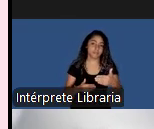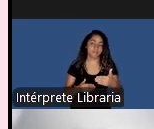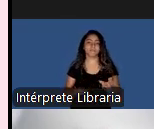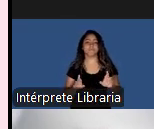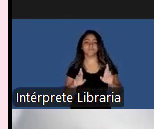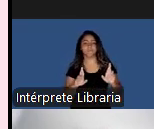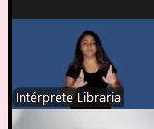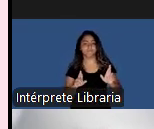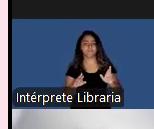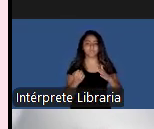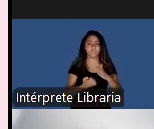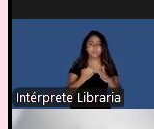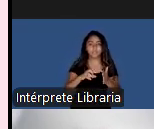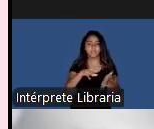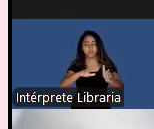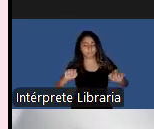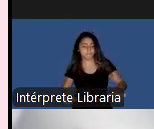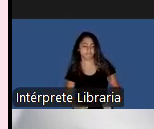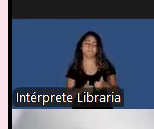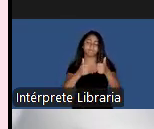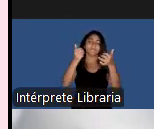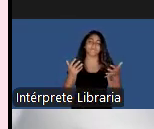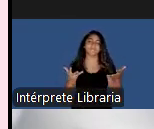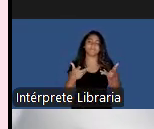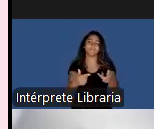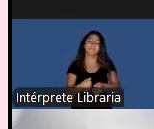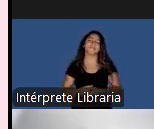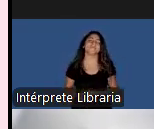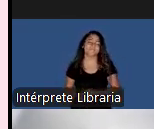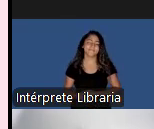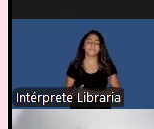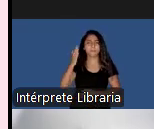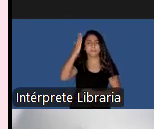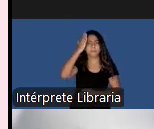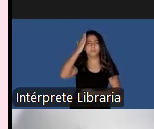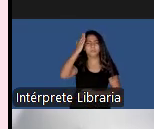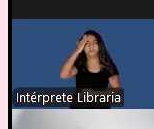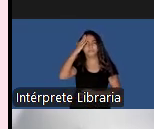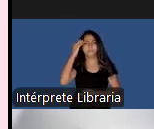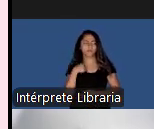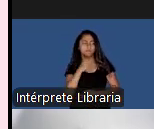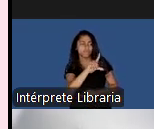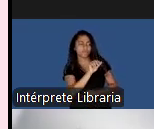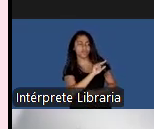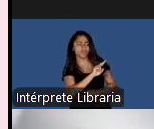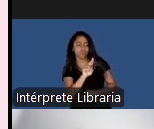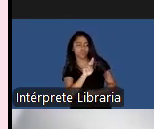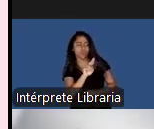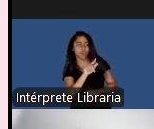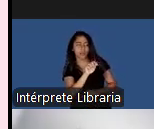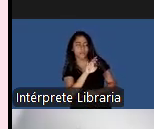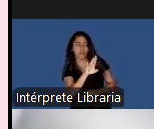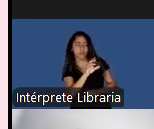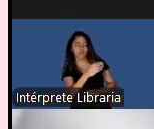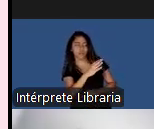And I hope we will experience together great times in this company. We made the right choice in appointing this new